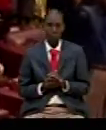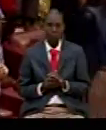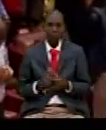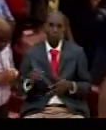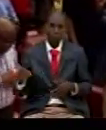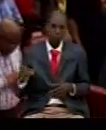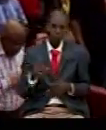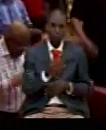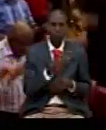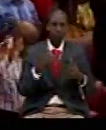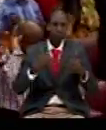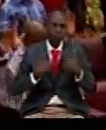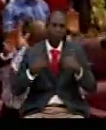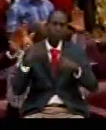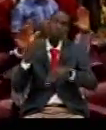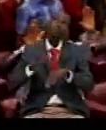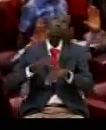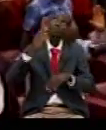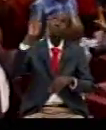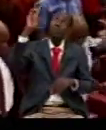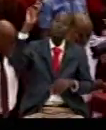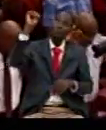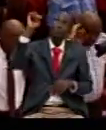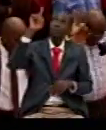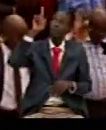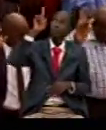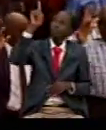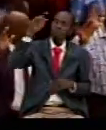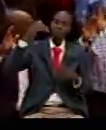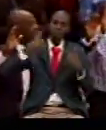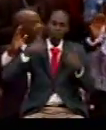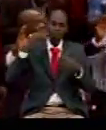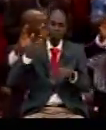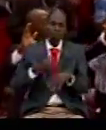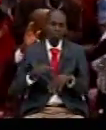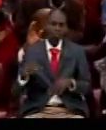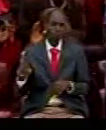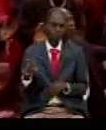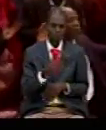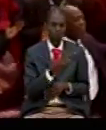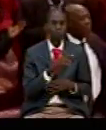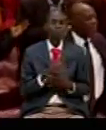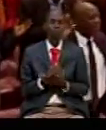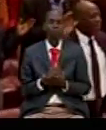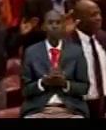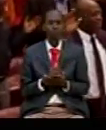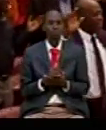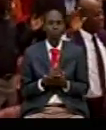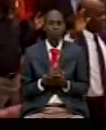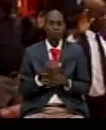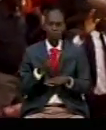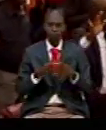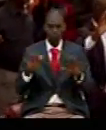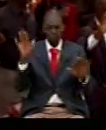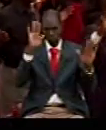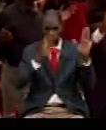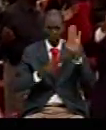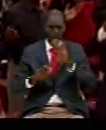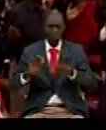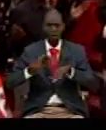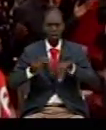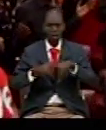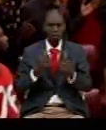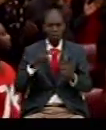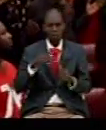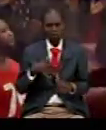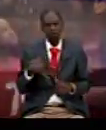You have touched him. He has touched you. Don't worry about how you